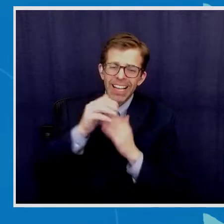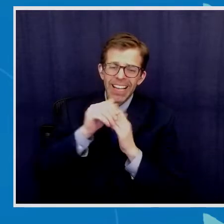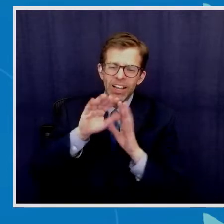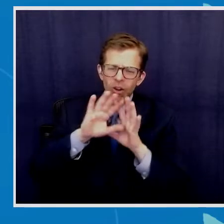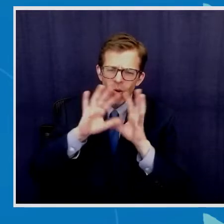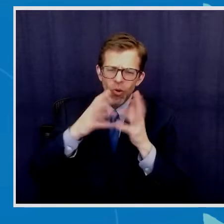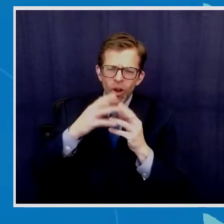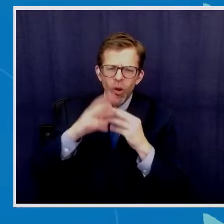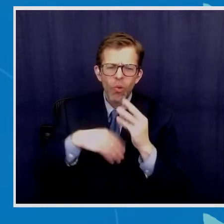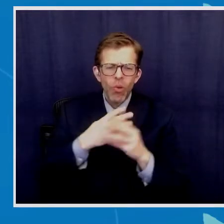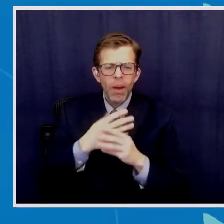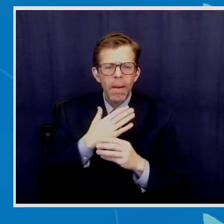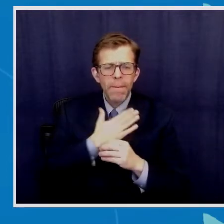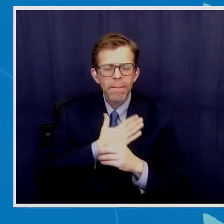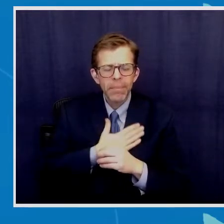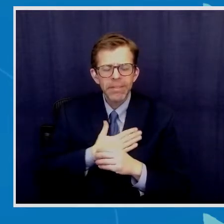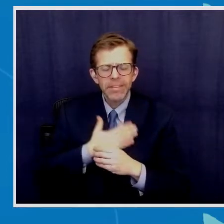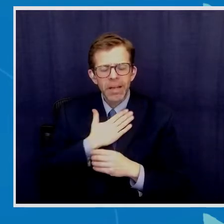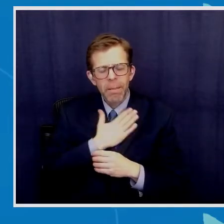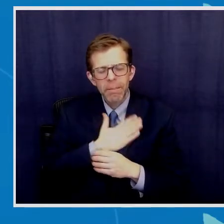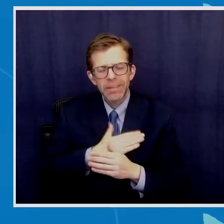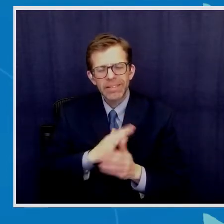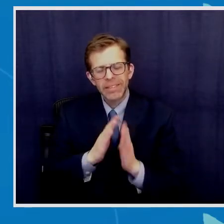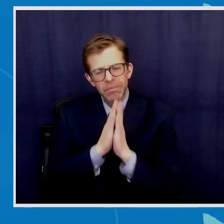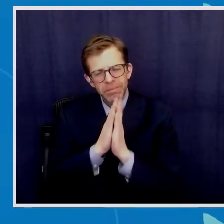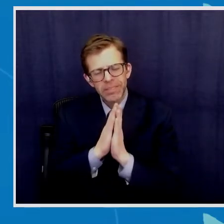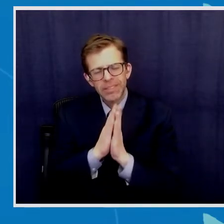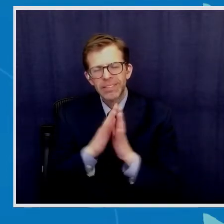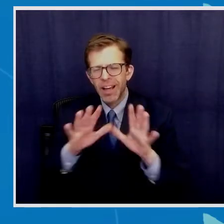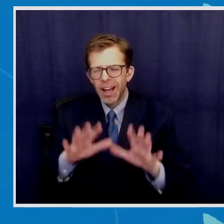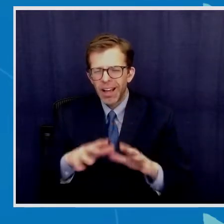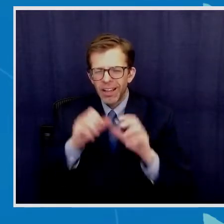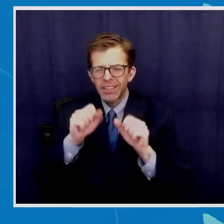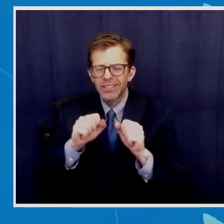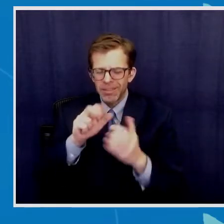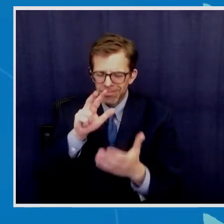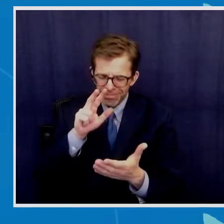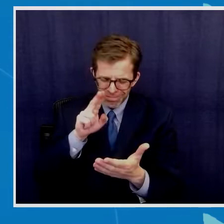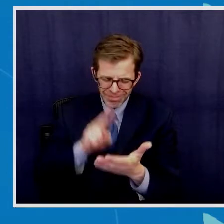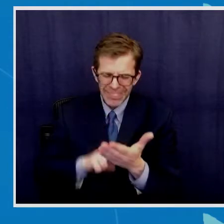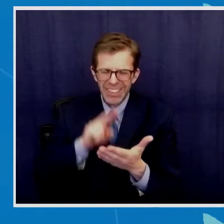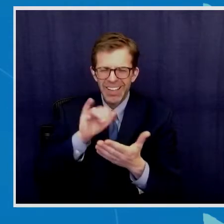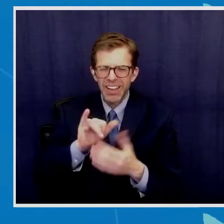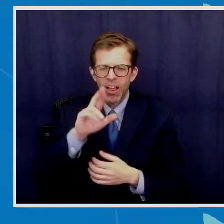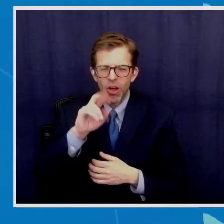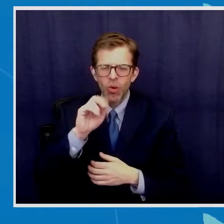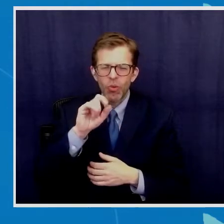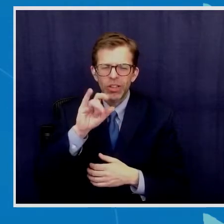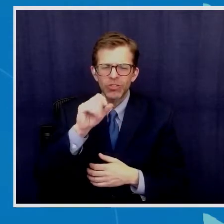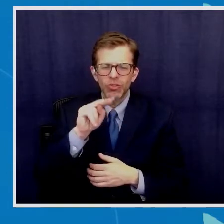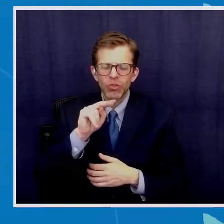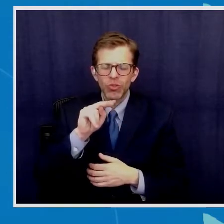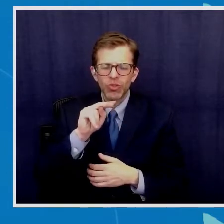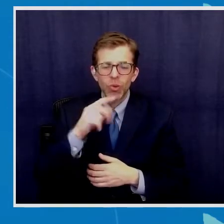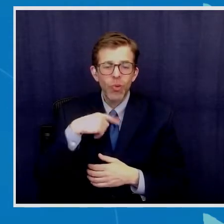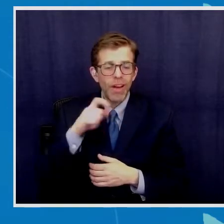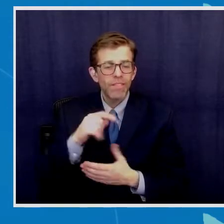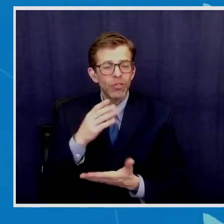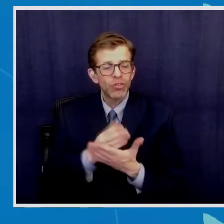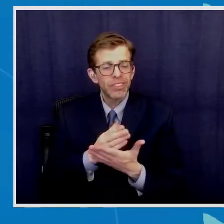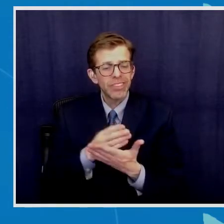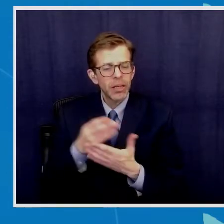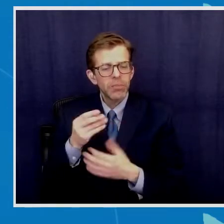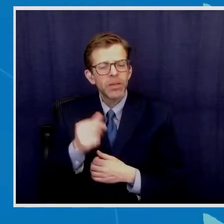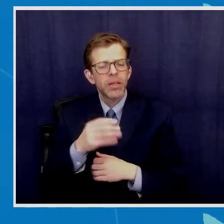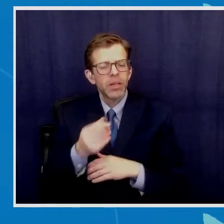Please, please adopt a resolution. We have to stop those harmful fishery subsidies. And if we do so, we will resolve many